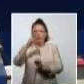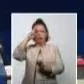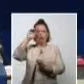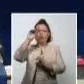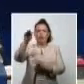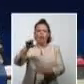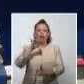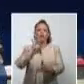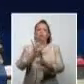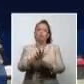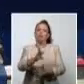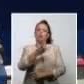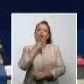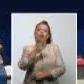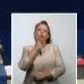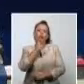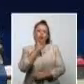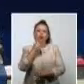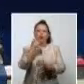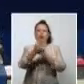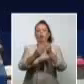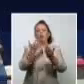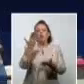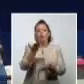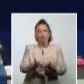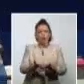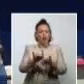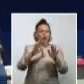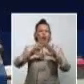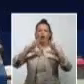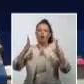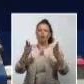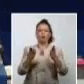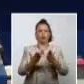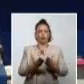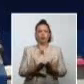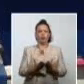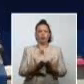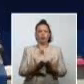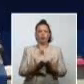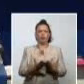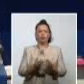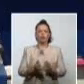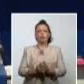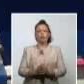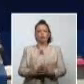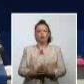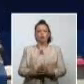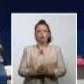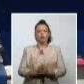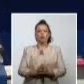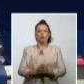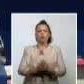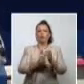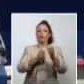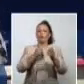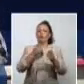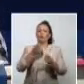She couldn't be saved. This is the second reported death